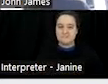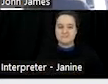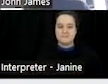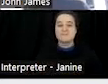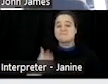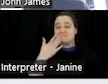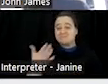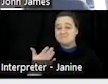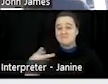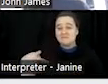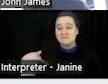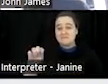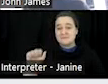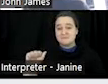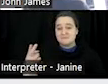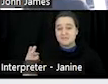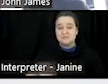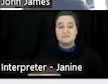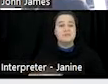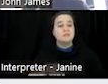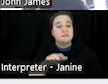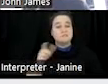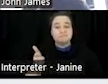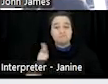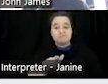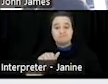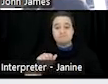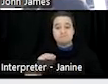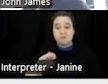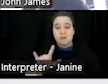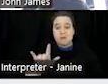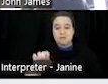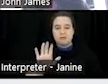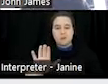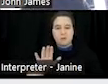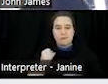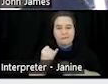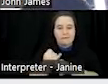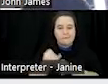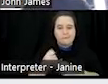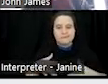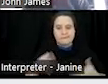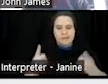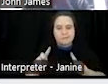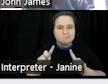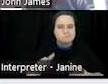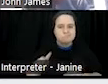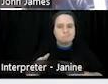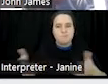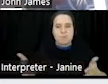mm-hmm. yeah. Thanks. Amelie, how about you? What are some of the campus activities you're participating in?